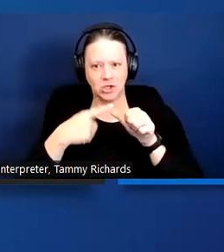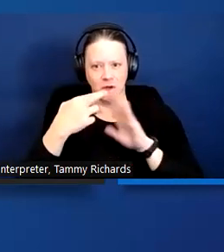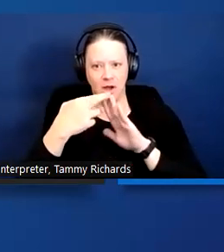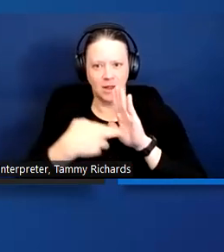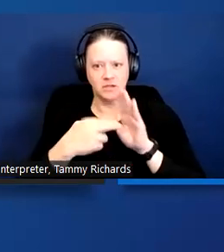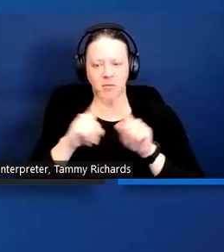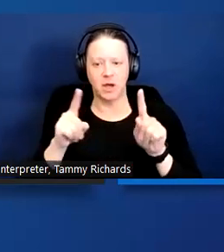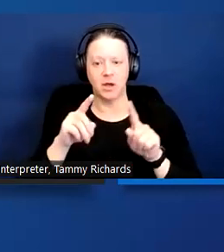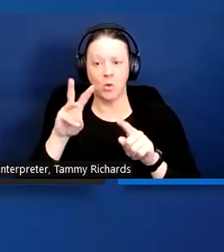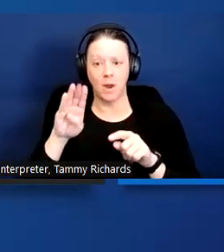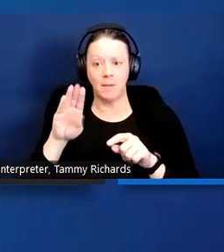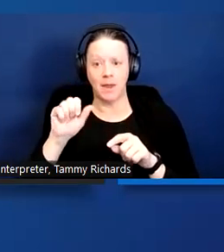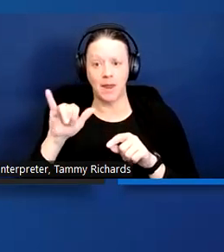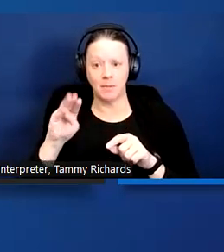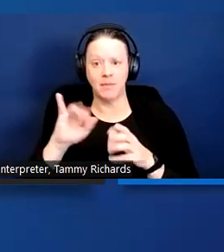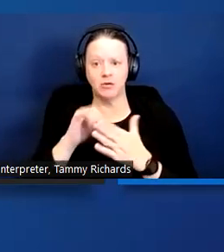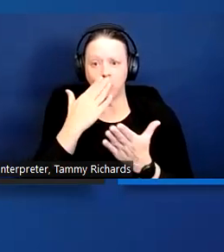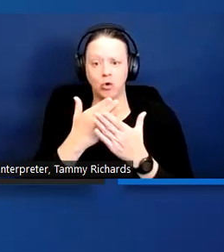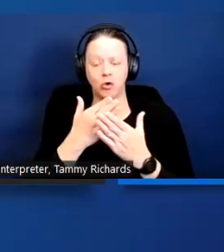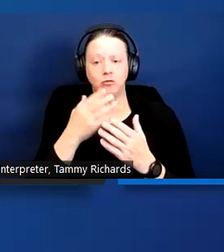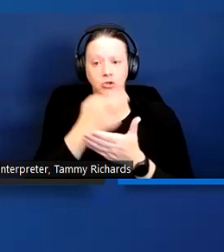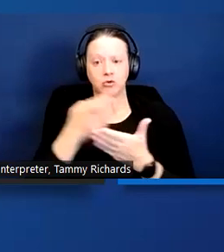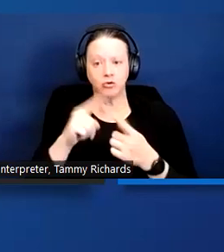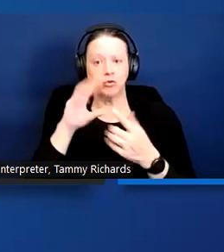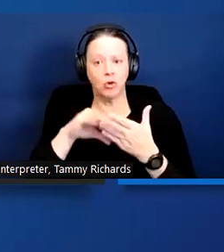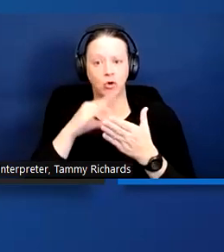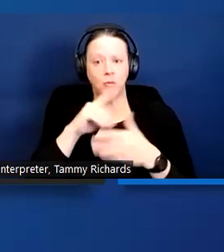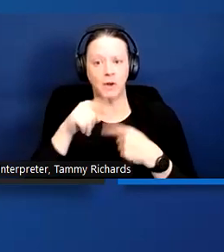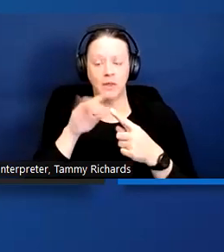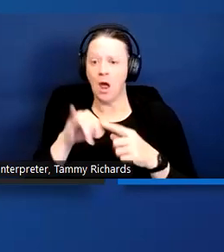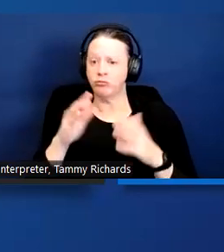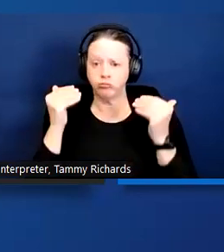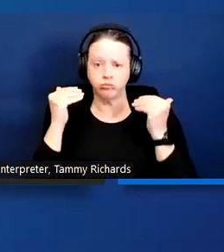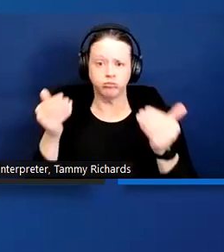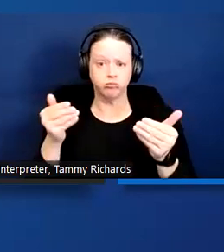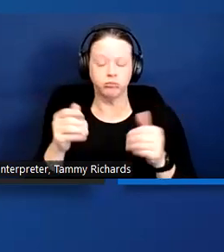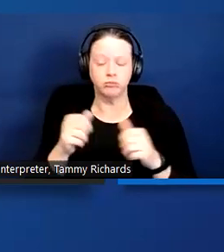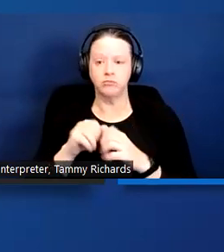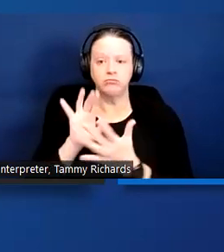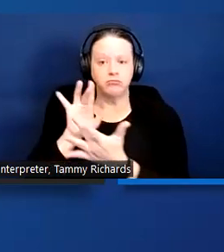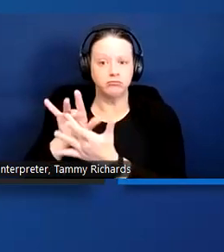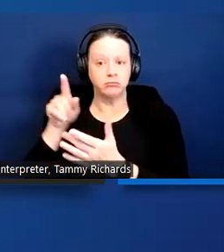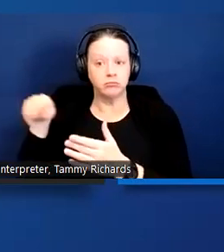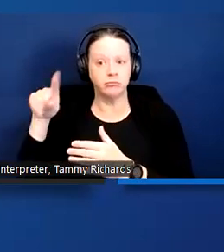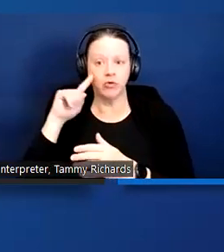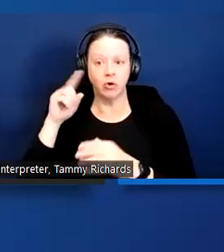is definitely a good resource for learning about this. So by all means, go to them for